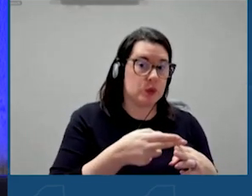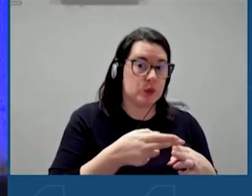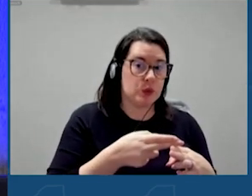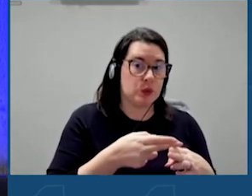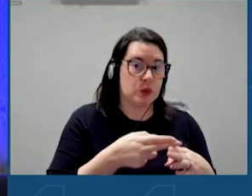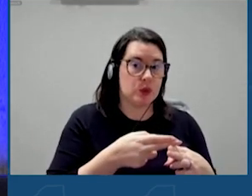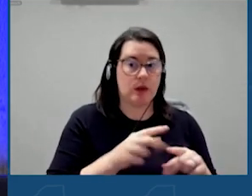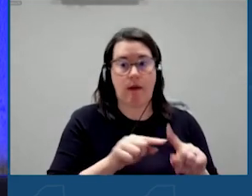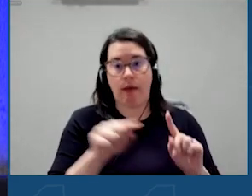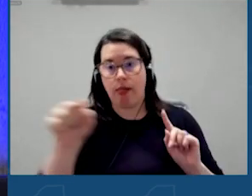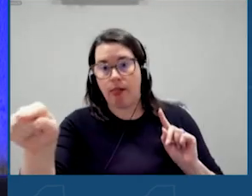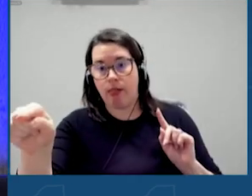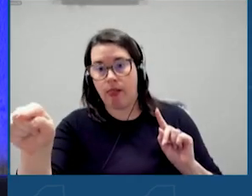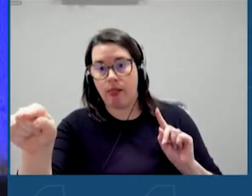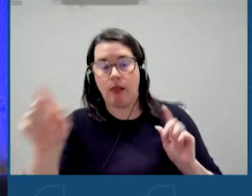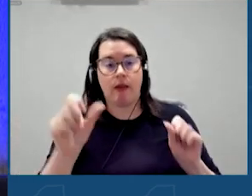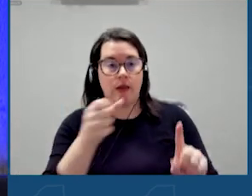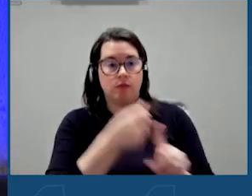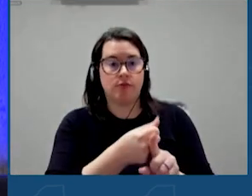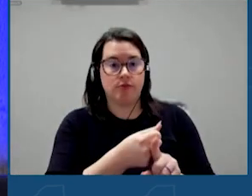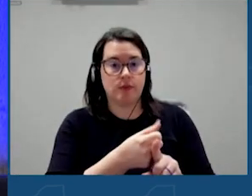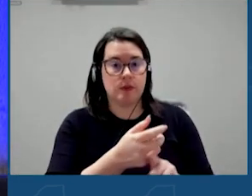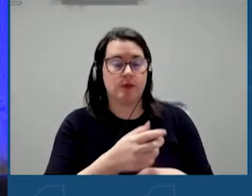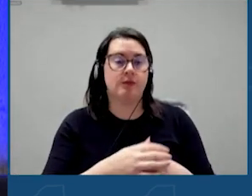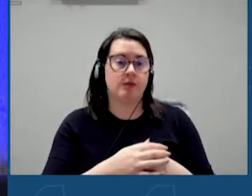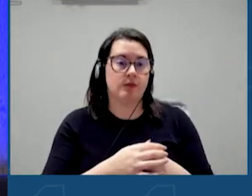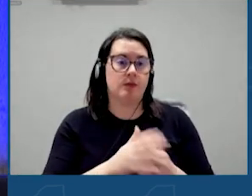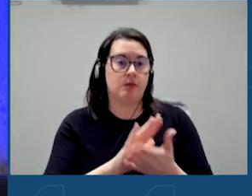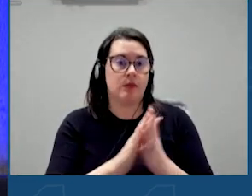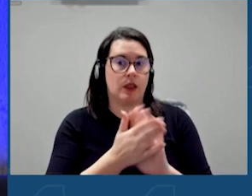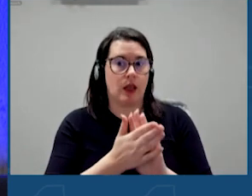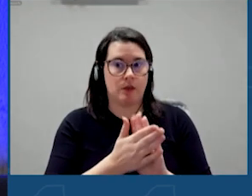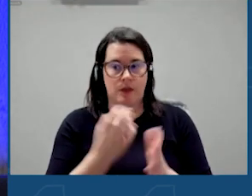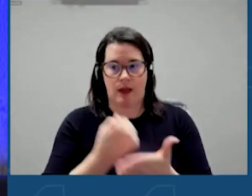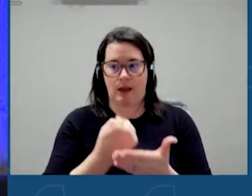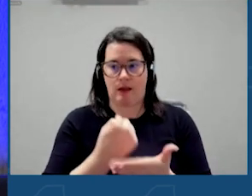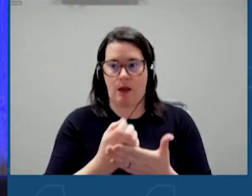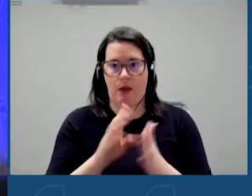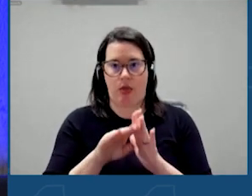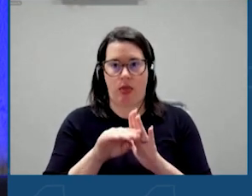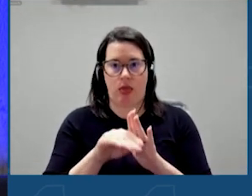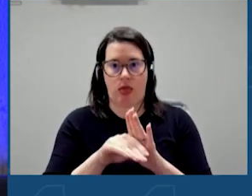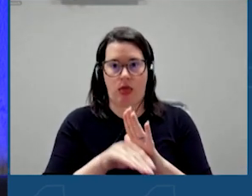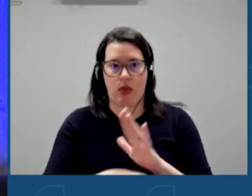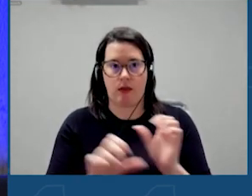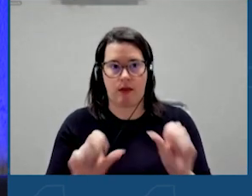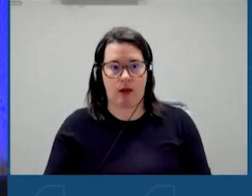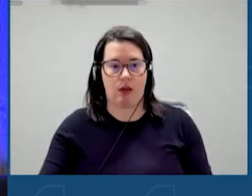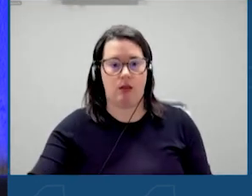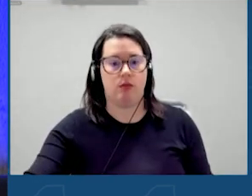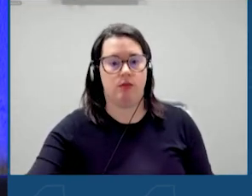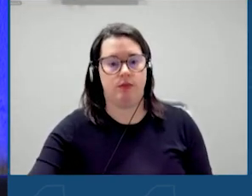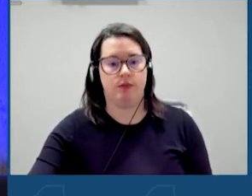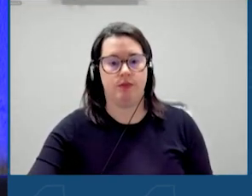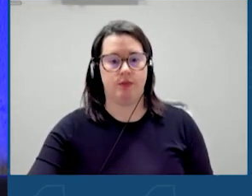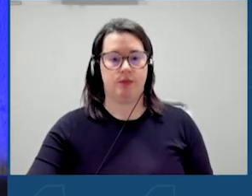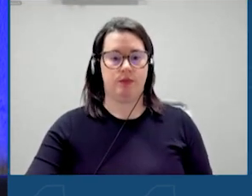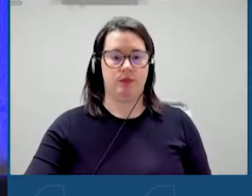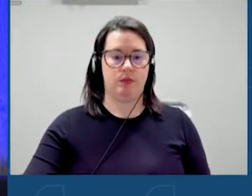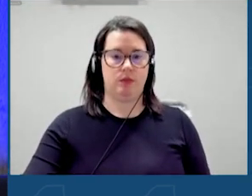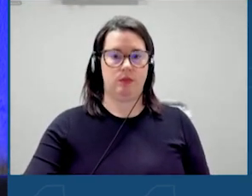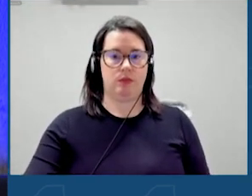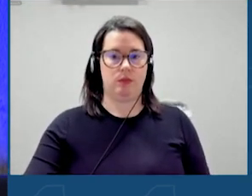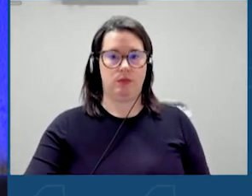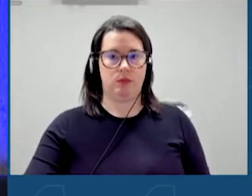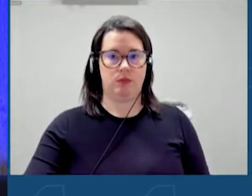far term. So this becomes a threat to our economic health, something else I'm watching intensely as we see